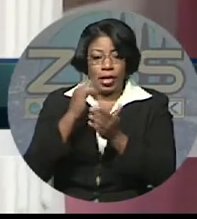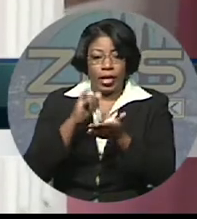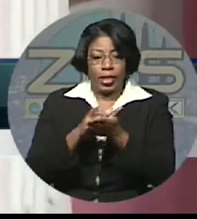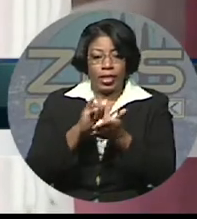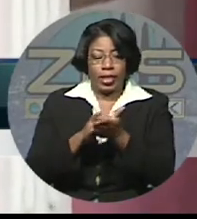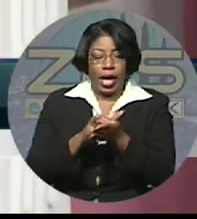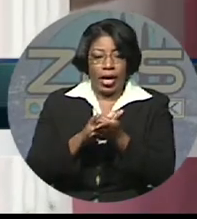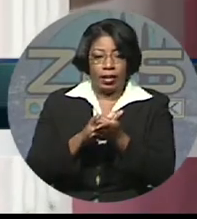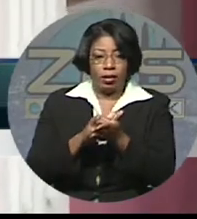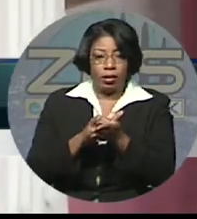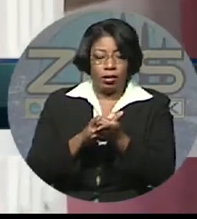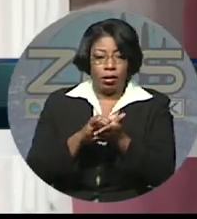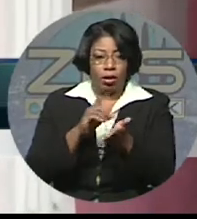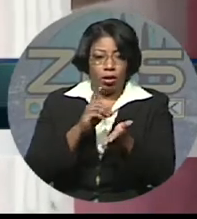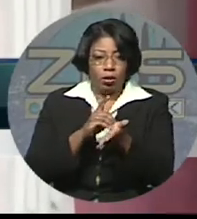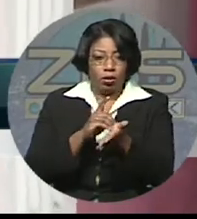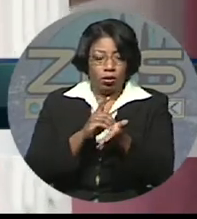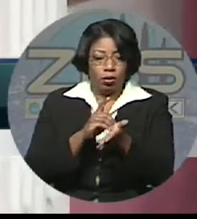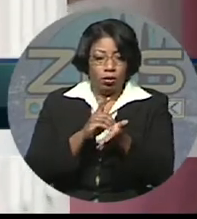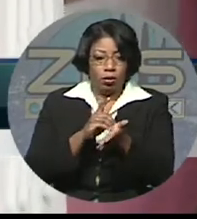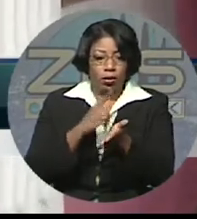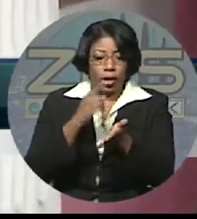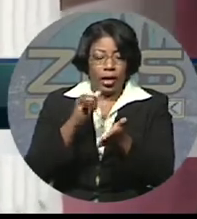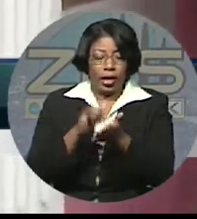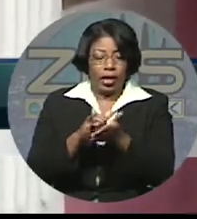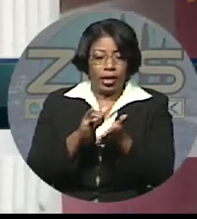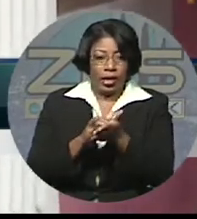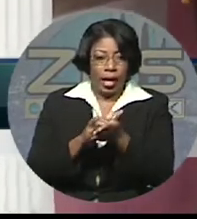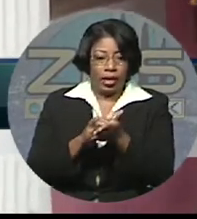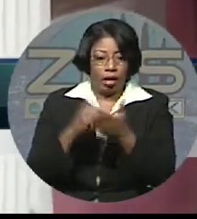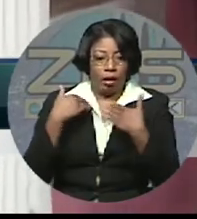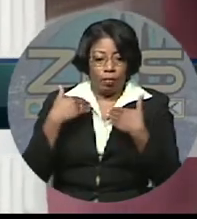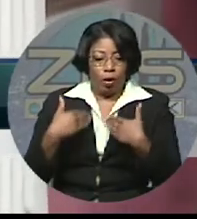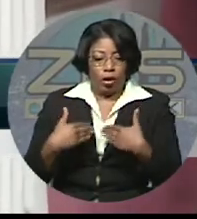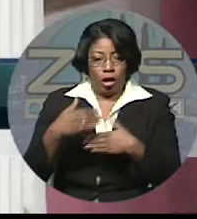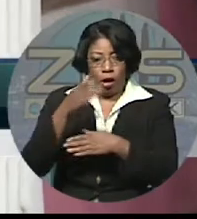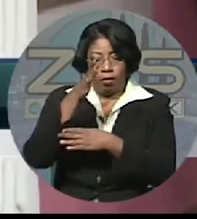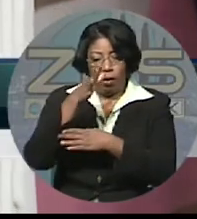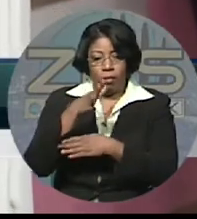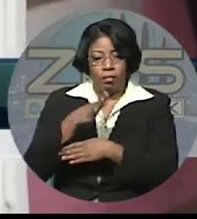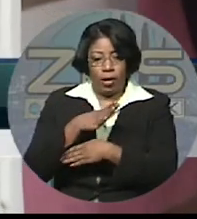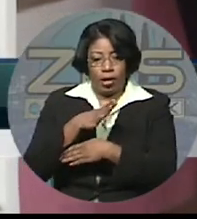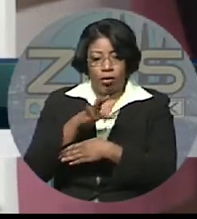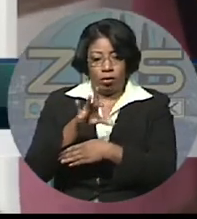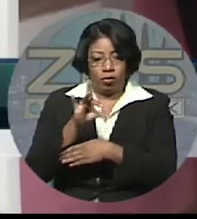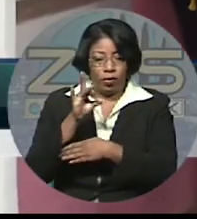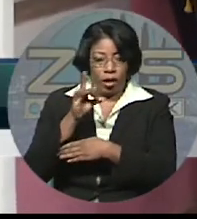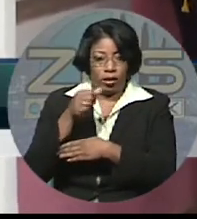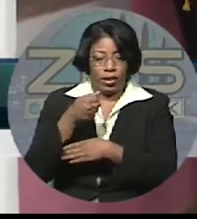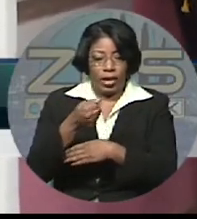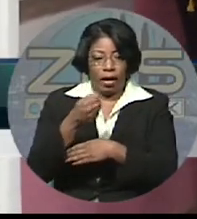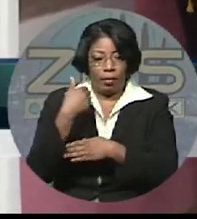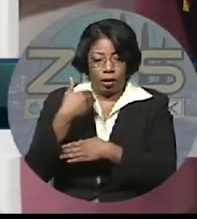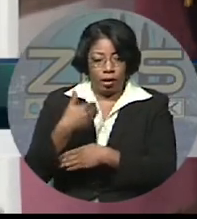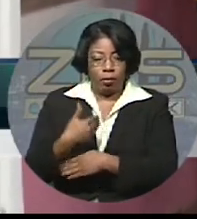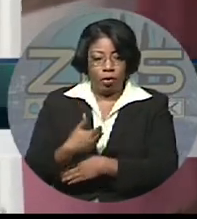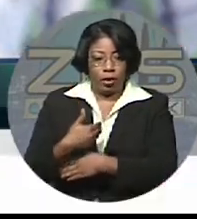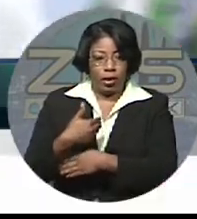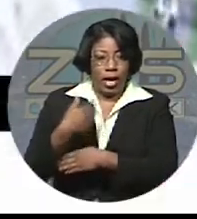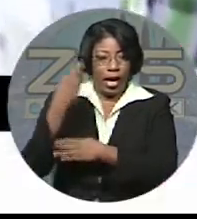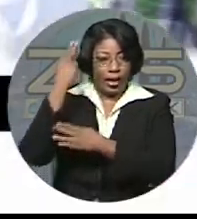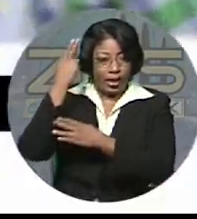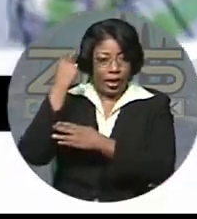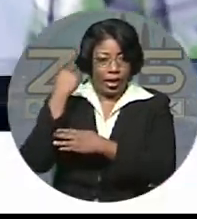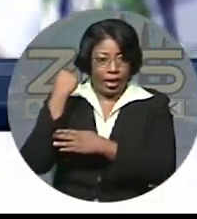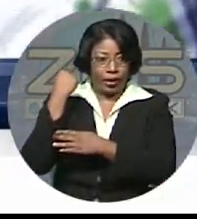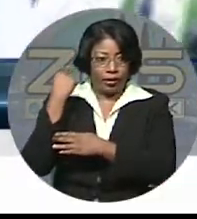of a lifeless male with suspected stab wounds to the head and back. The victim's best friend also testified earlier that he saw a man he